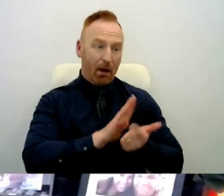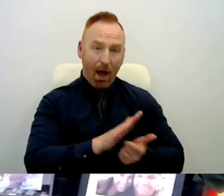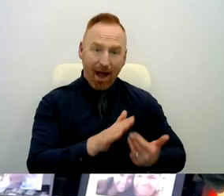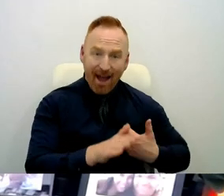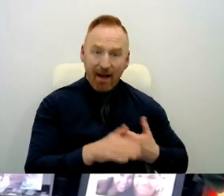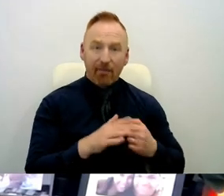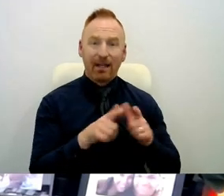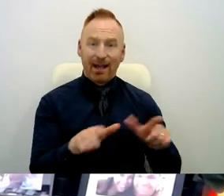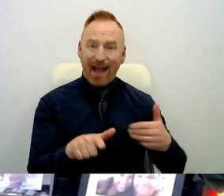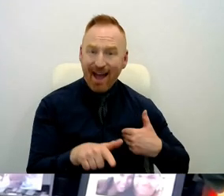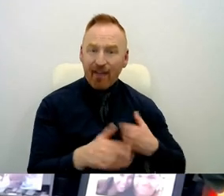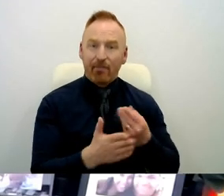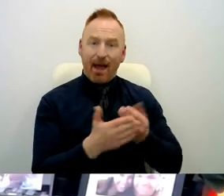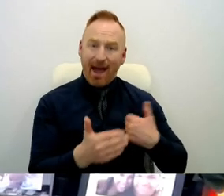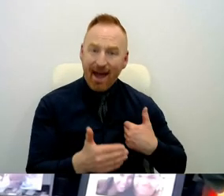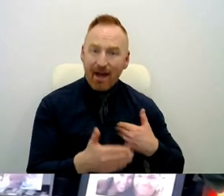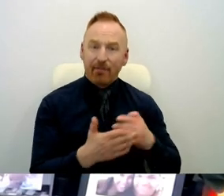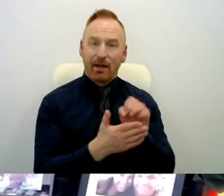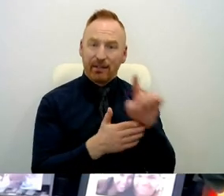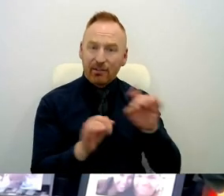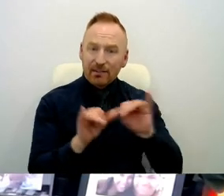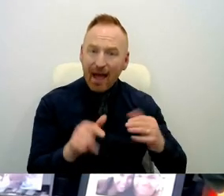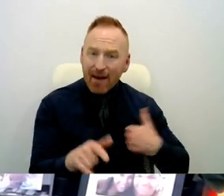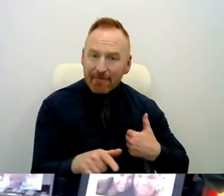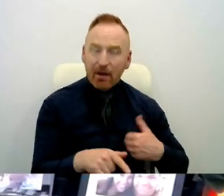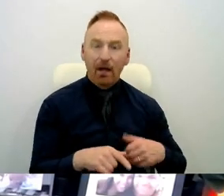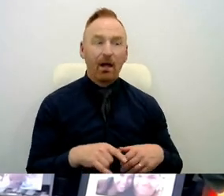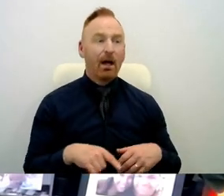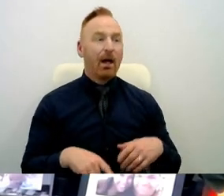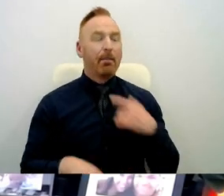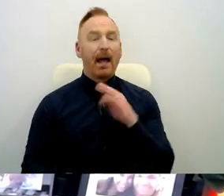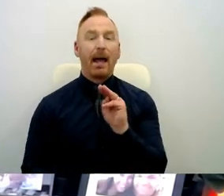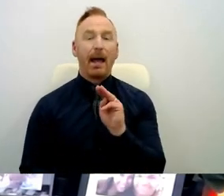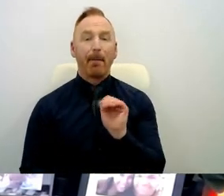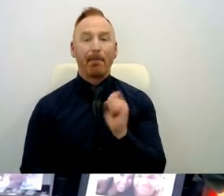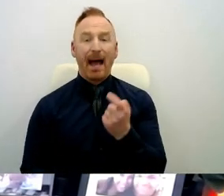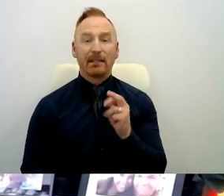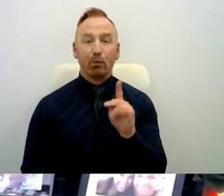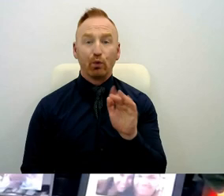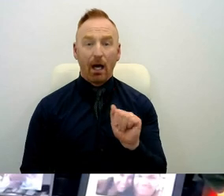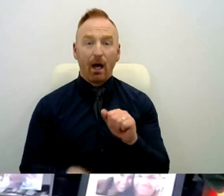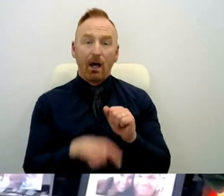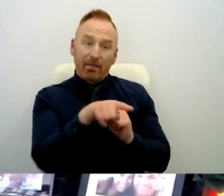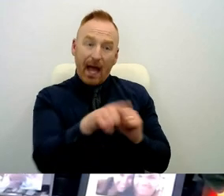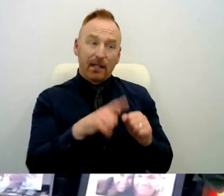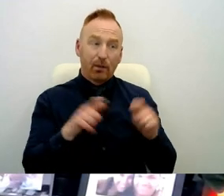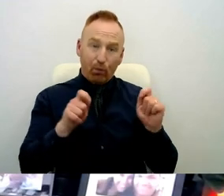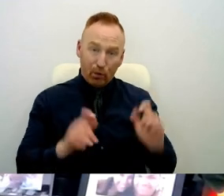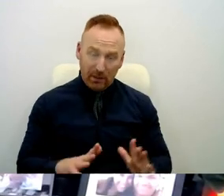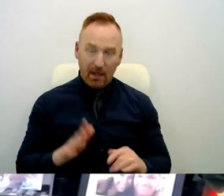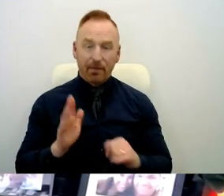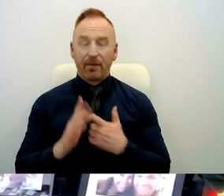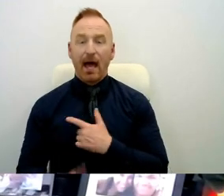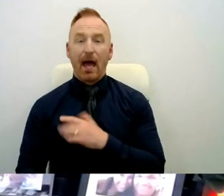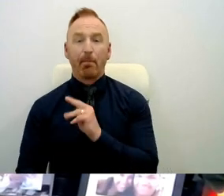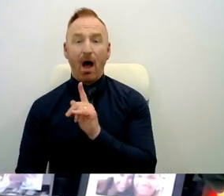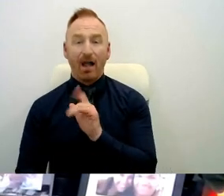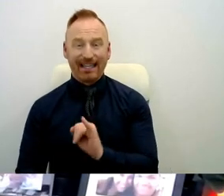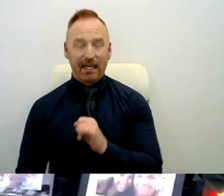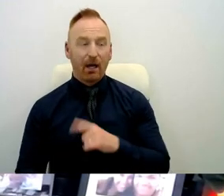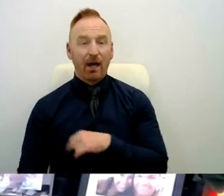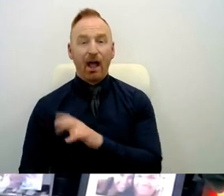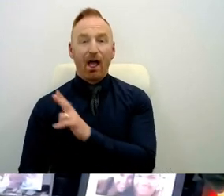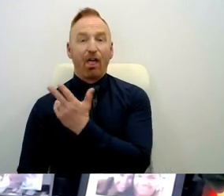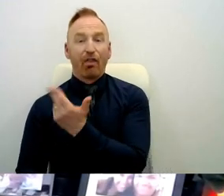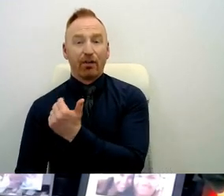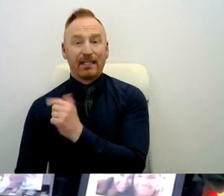their own languages, commerce, education systems. Mansa Musa, was the ruler of the Empire of Mali from